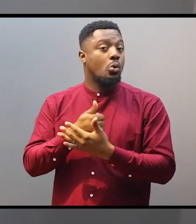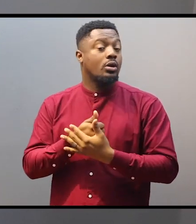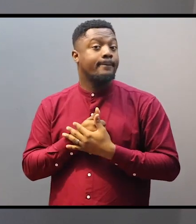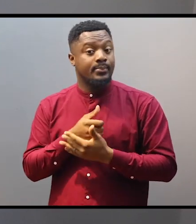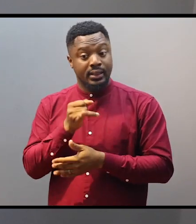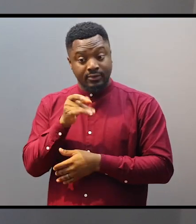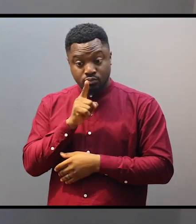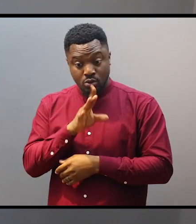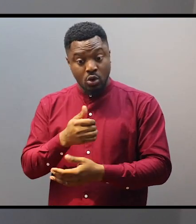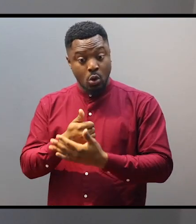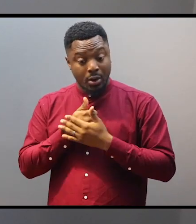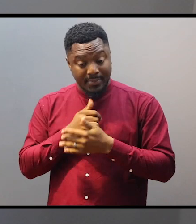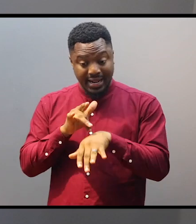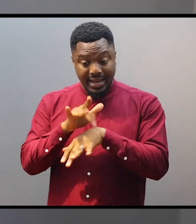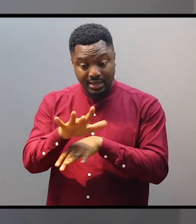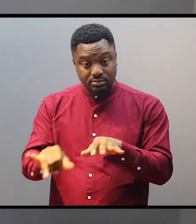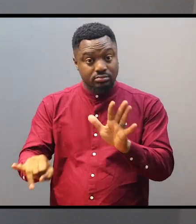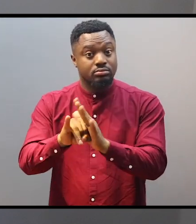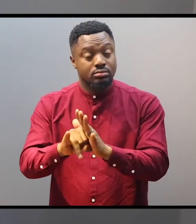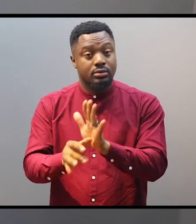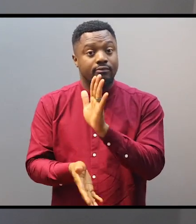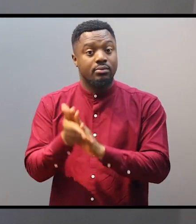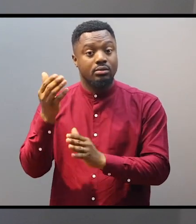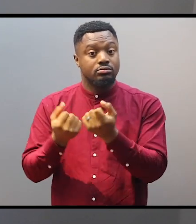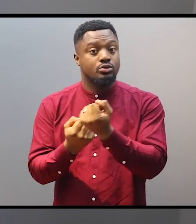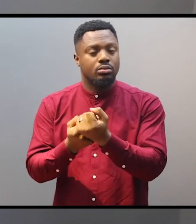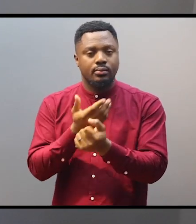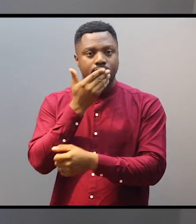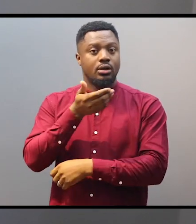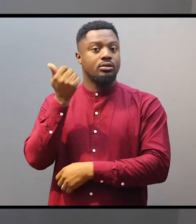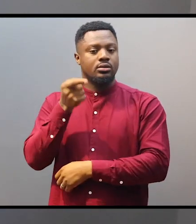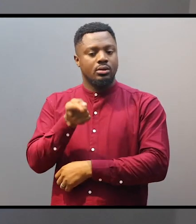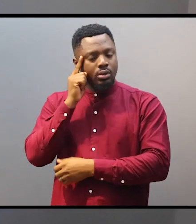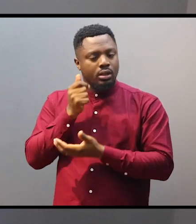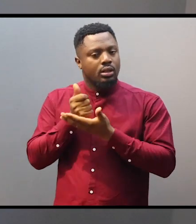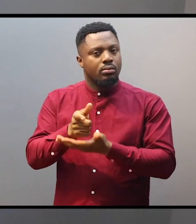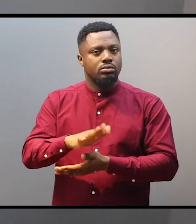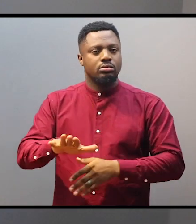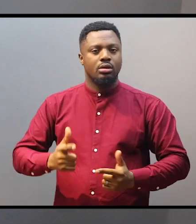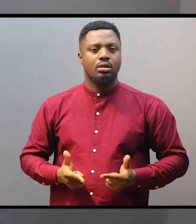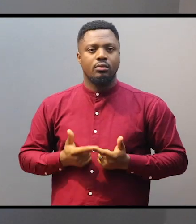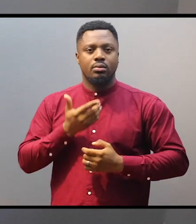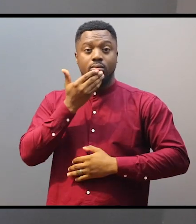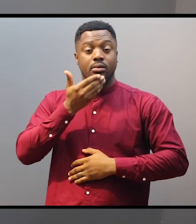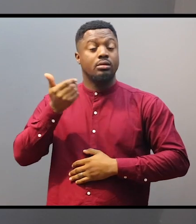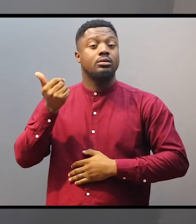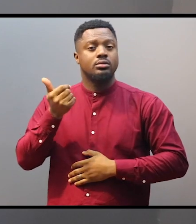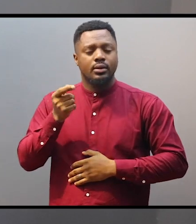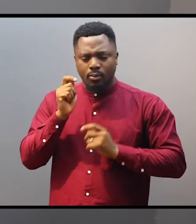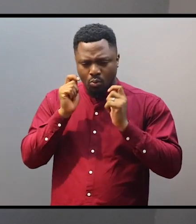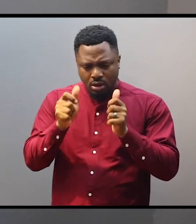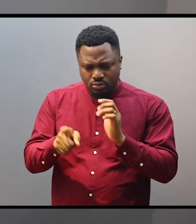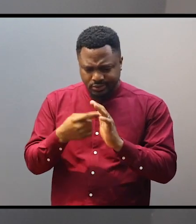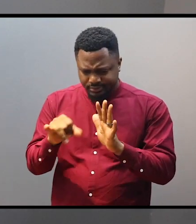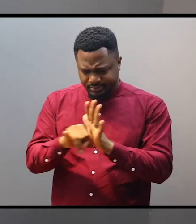it is autism, the earlier we put in the interventions, the better. And this will make the child's life better. So immediately you